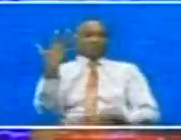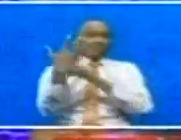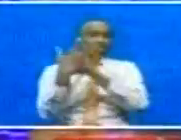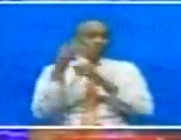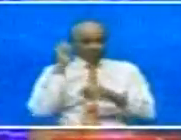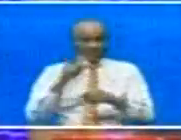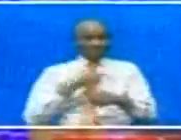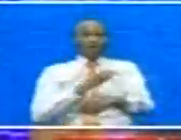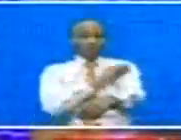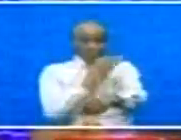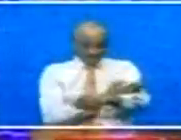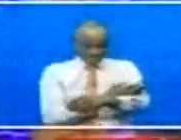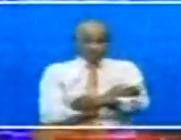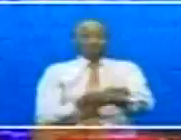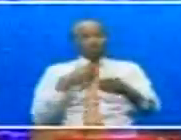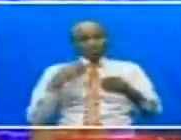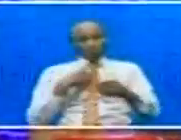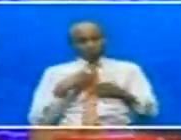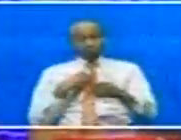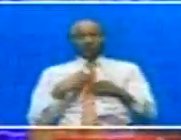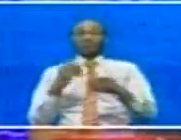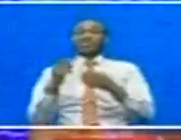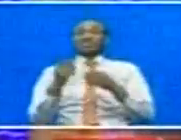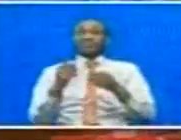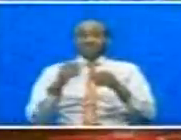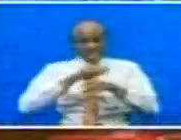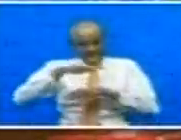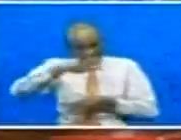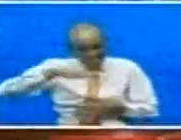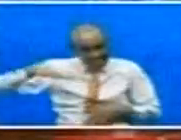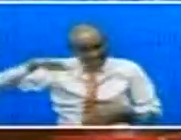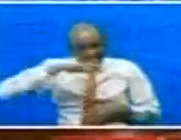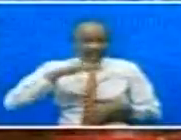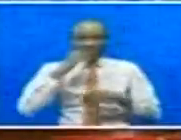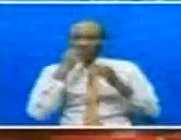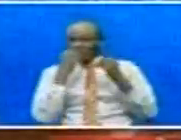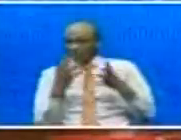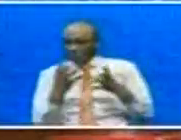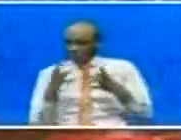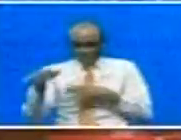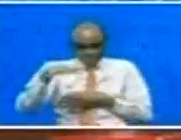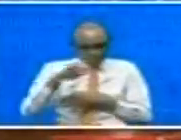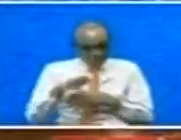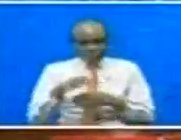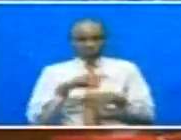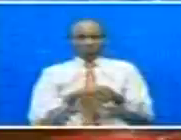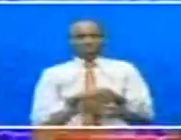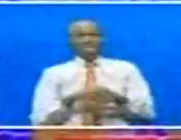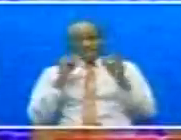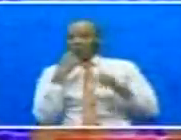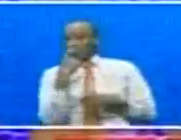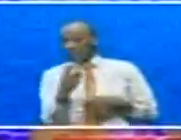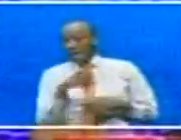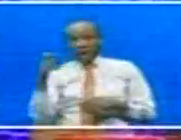have capacity to maintain territorial integrity. Now, the moment you now start saying that some